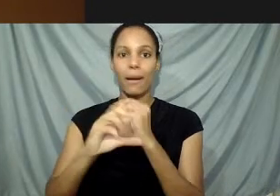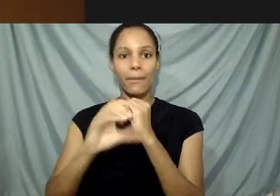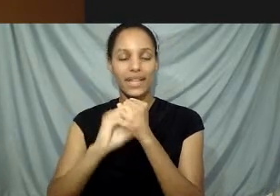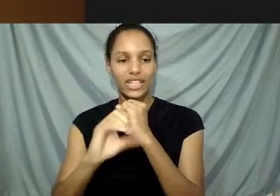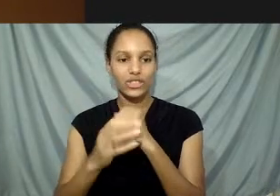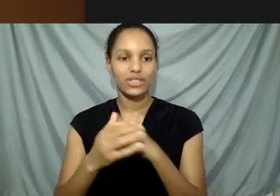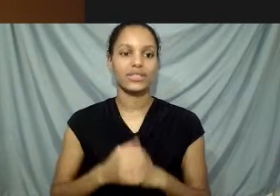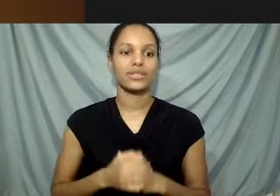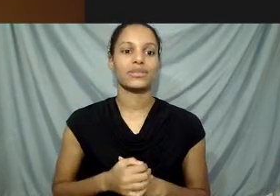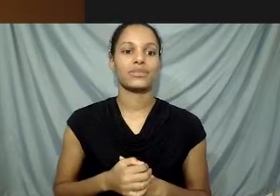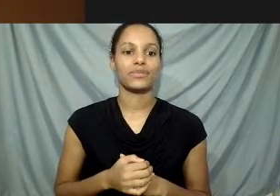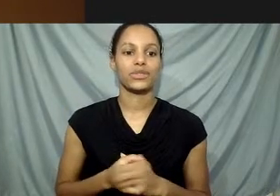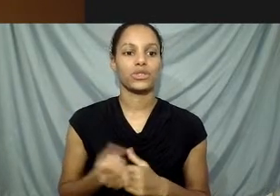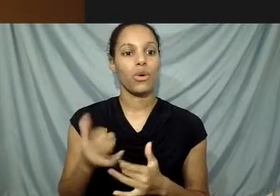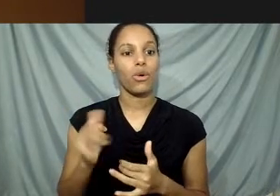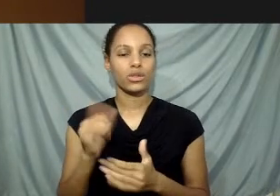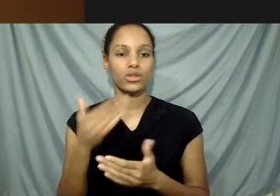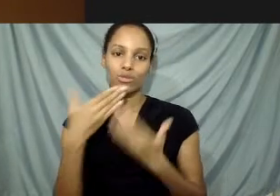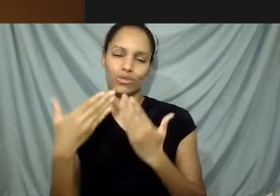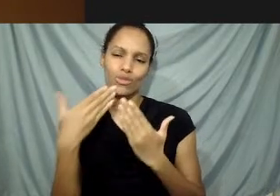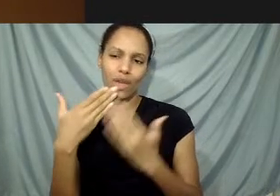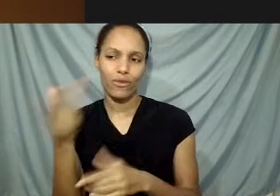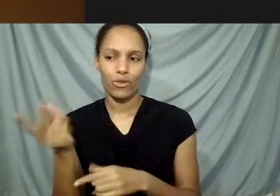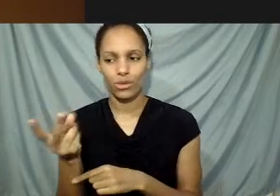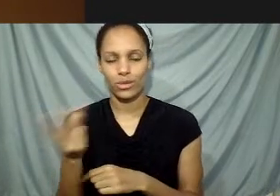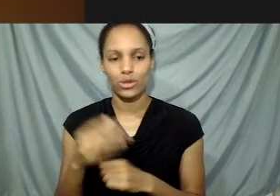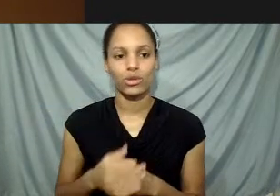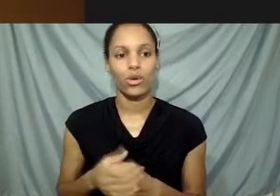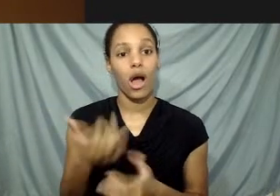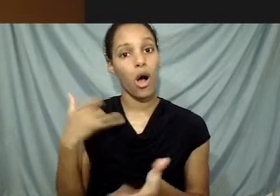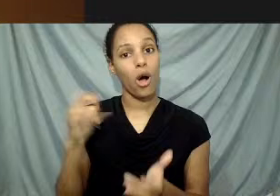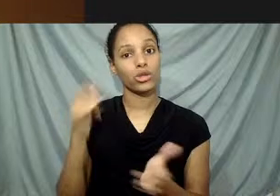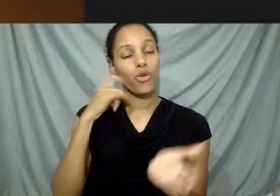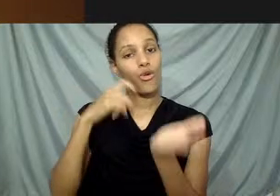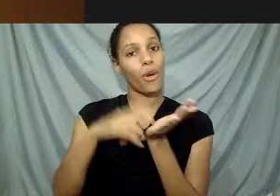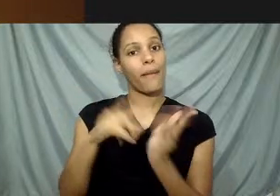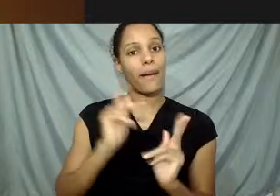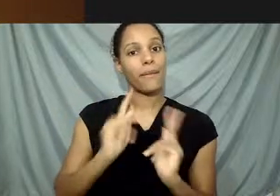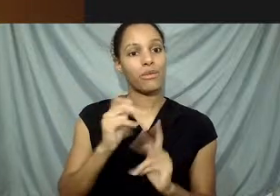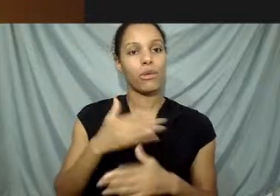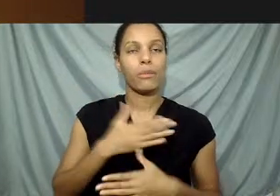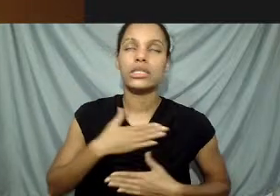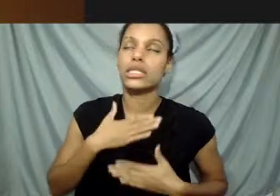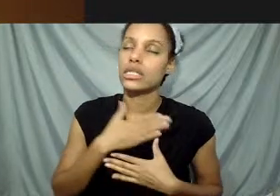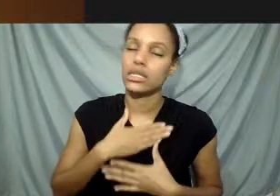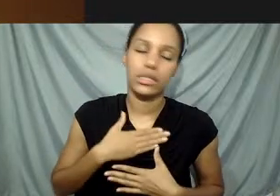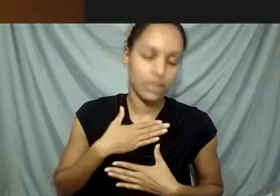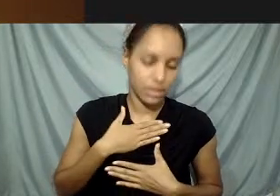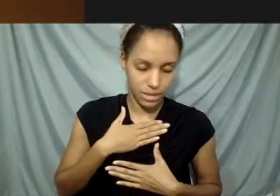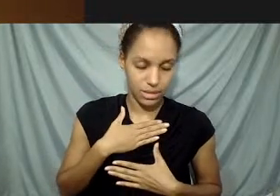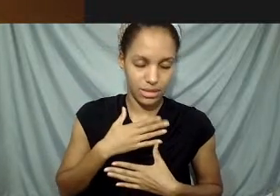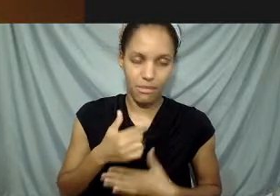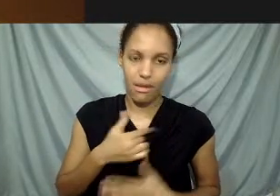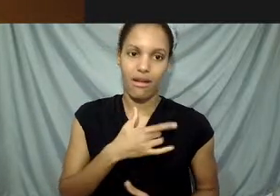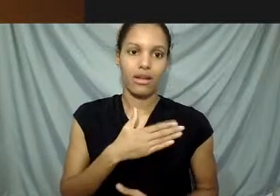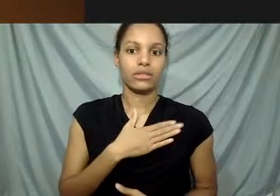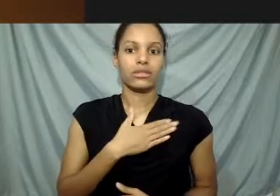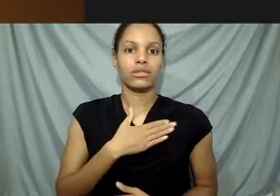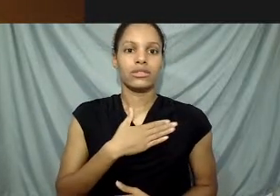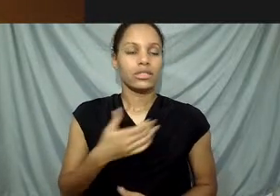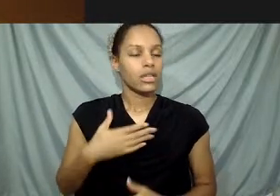So I just want to remind everybody, please, oh my goodness, my heart is beating fast. Please